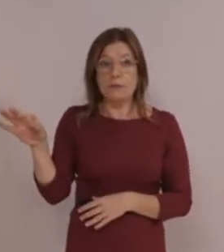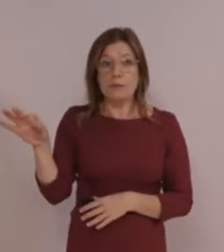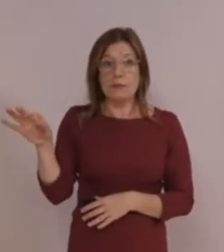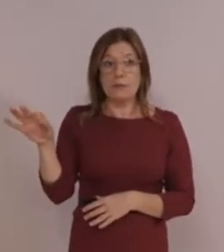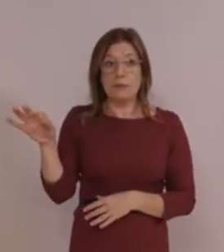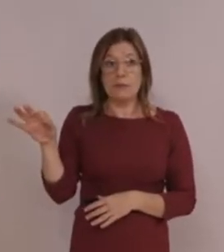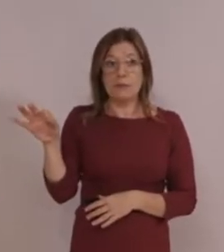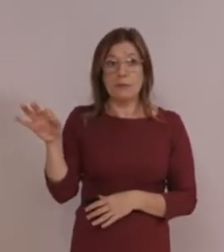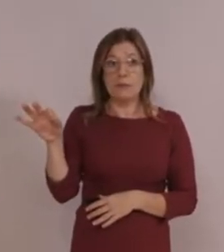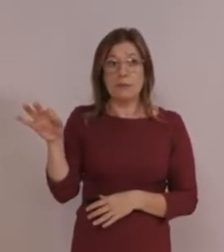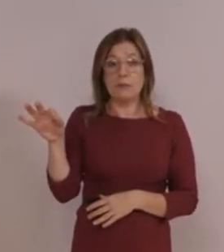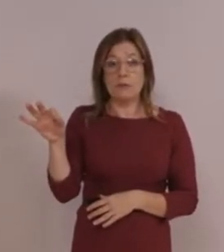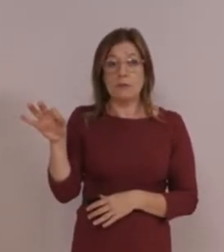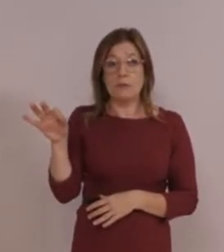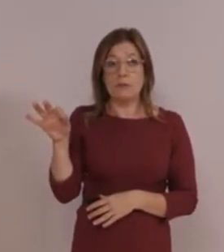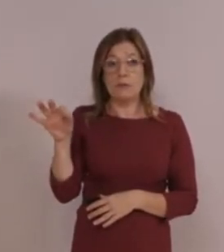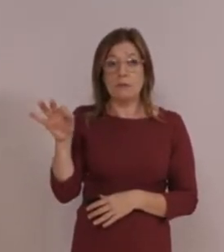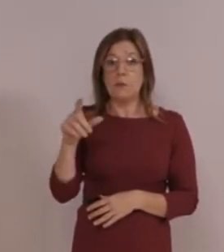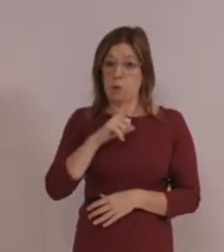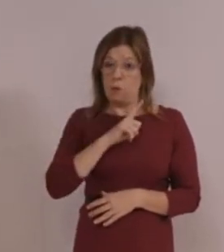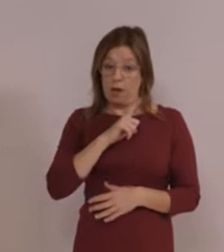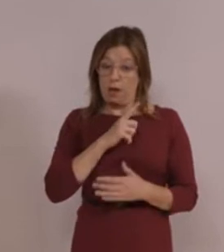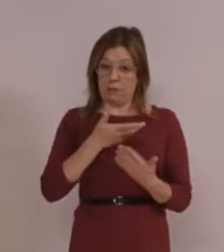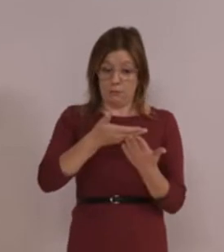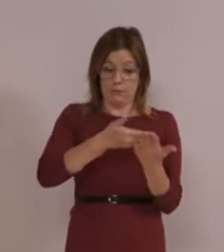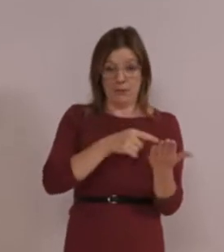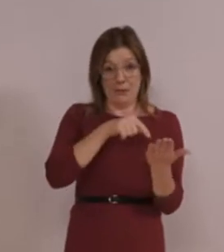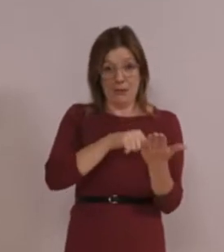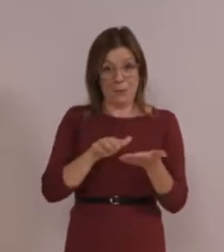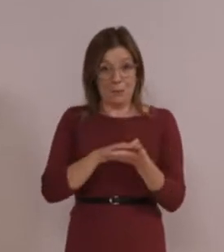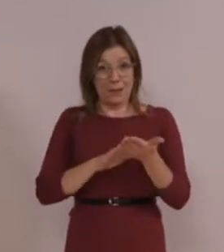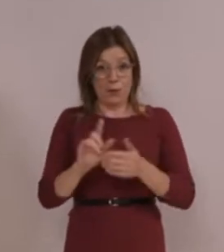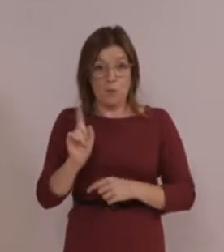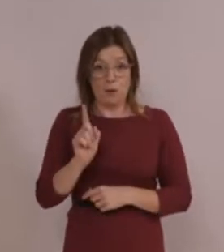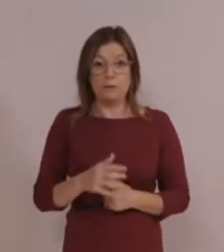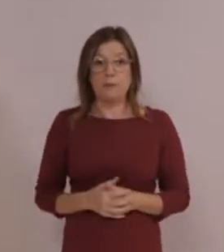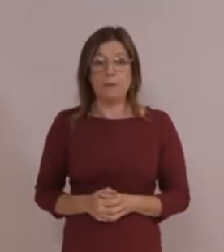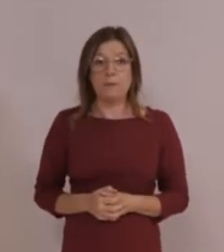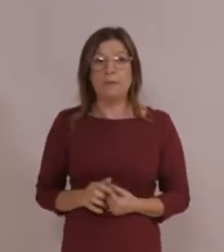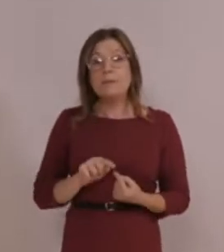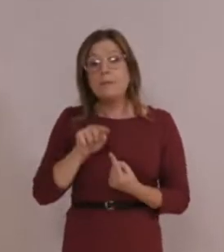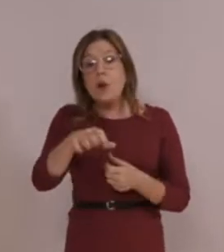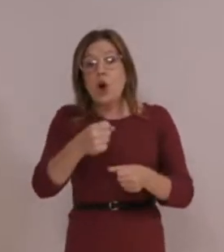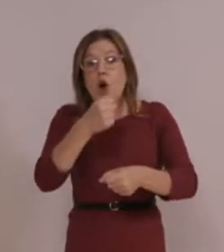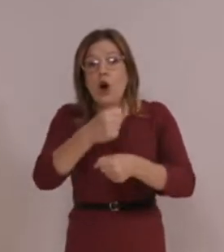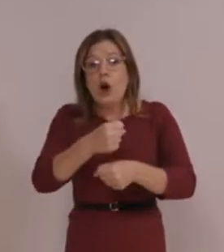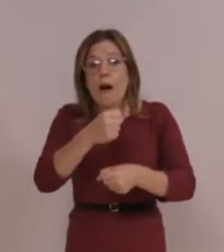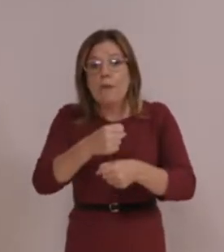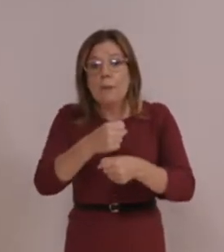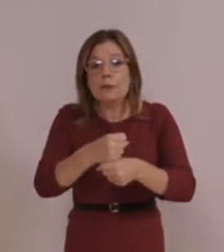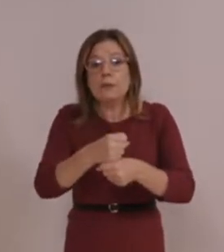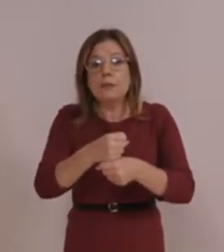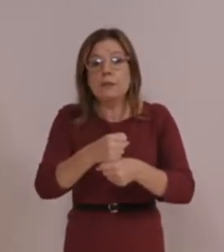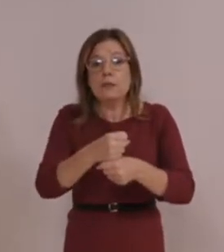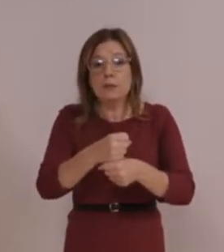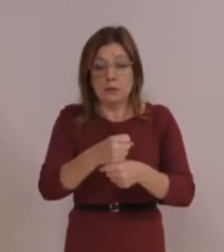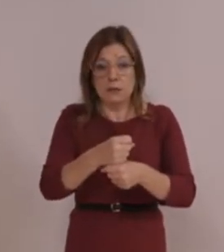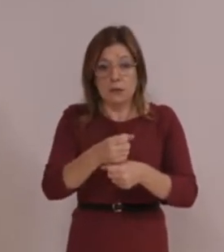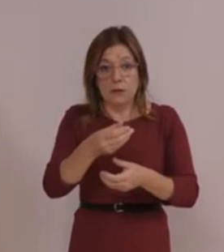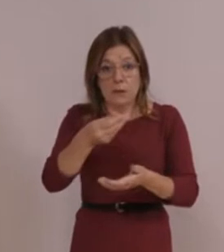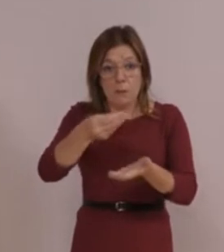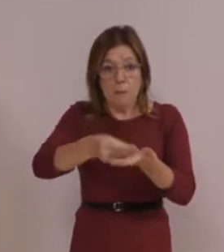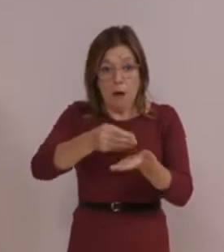supporting Motion 13 on Ukraine mean? It means that the future Labour government will be sending money to a government,